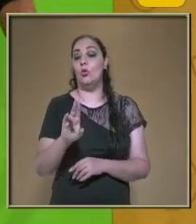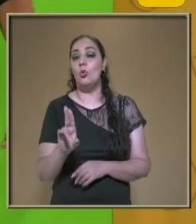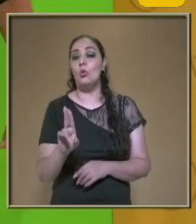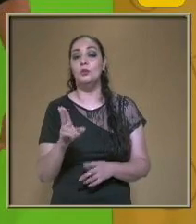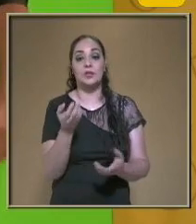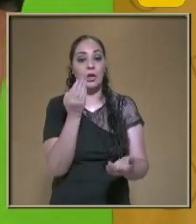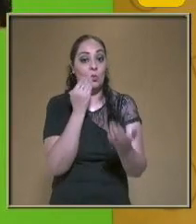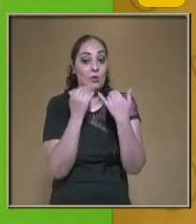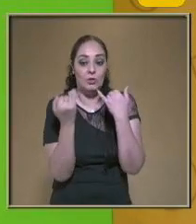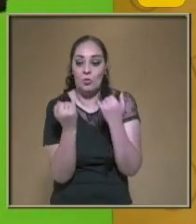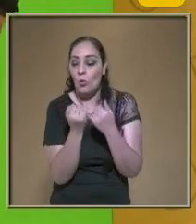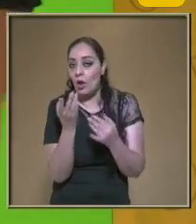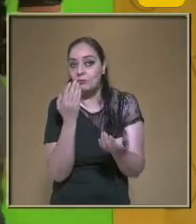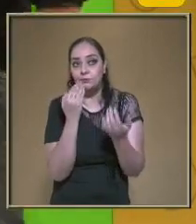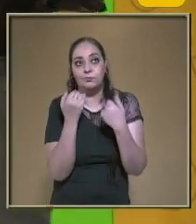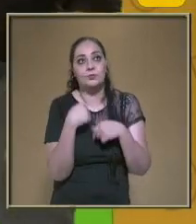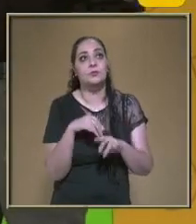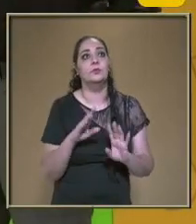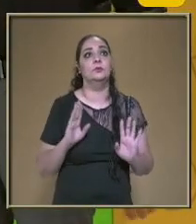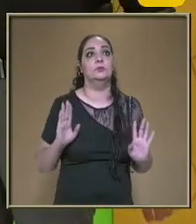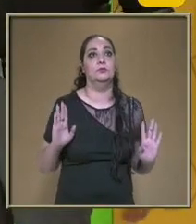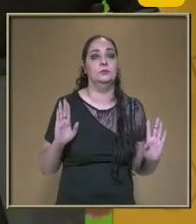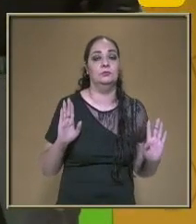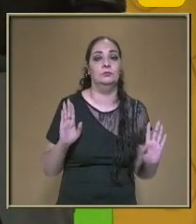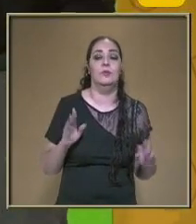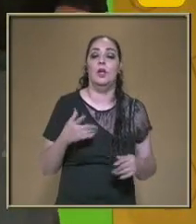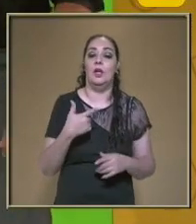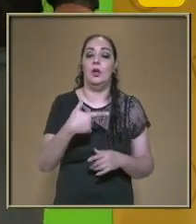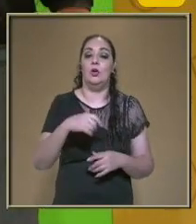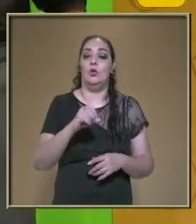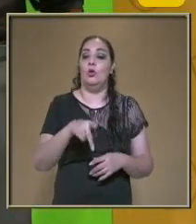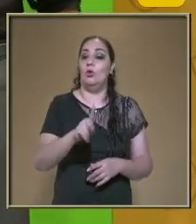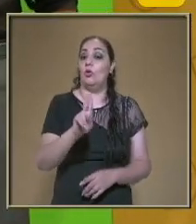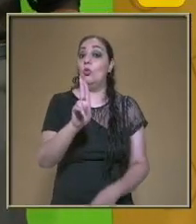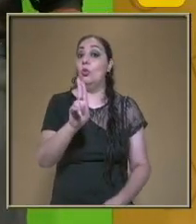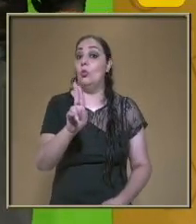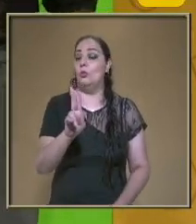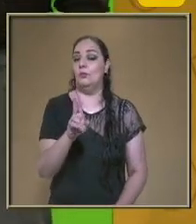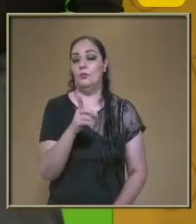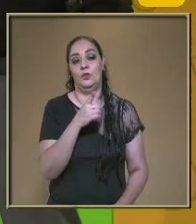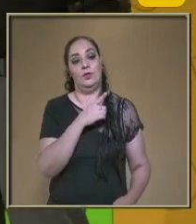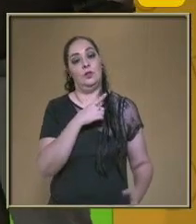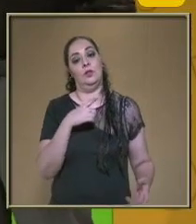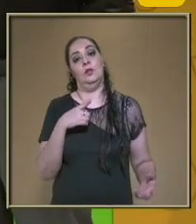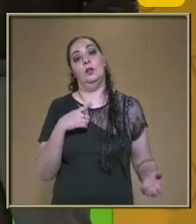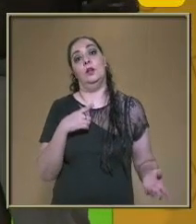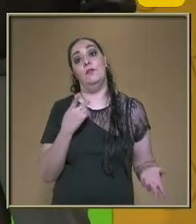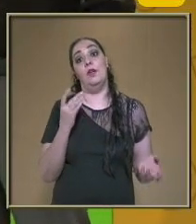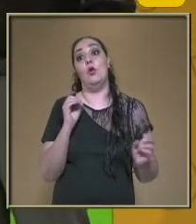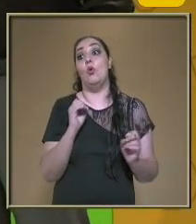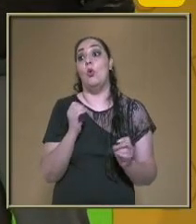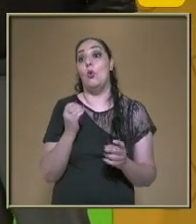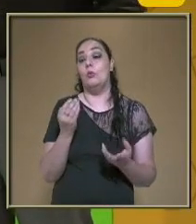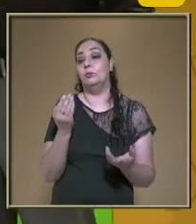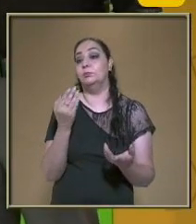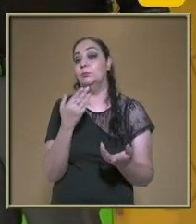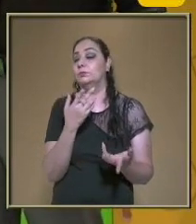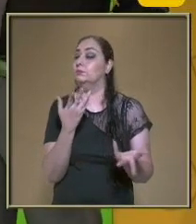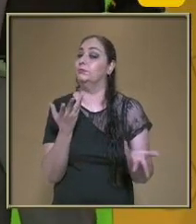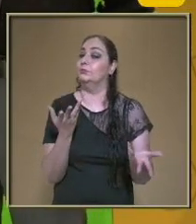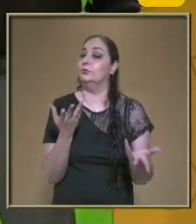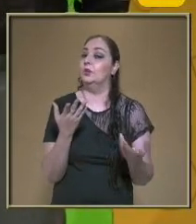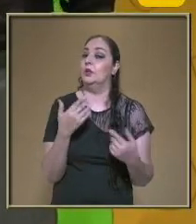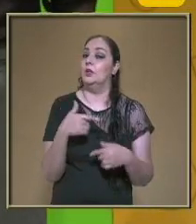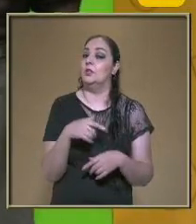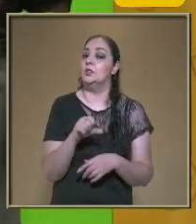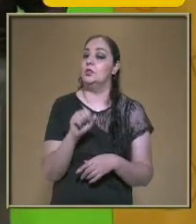like the teacher, eating a lot. Okay? Goku should or has to eat too much.